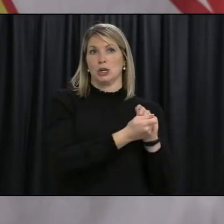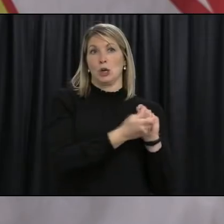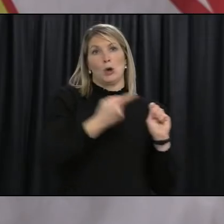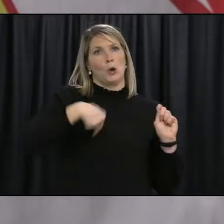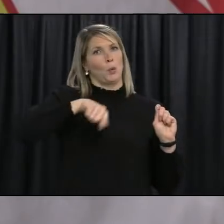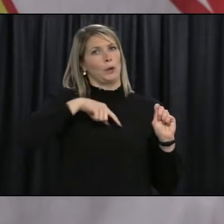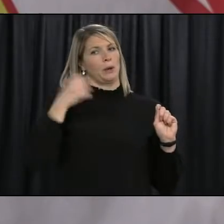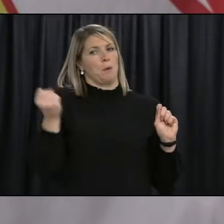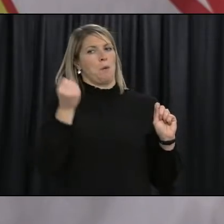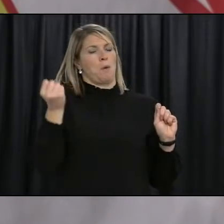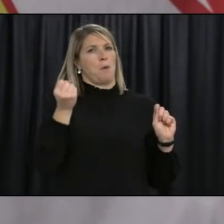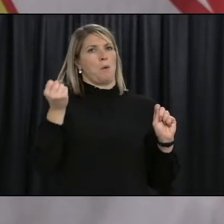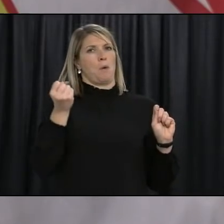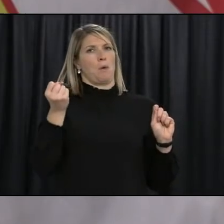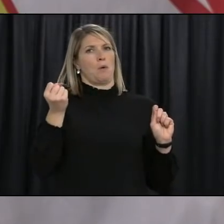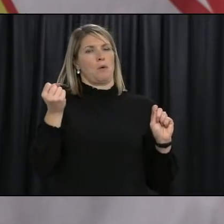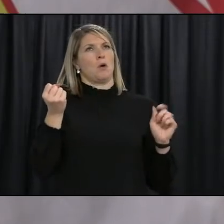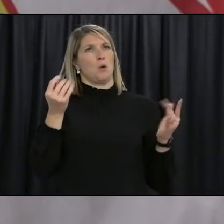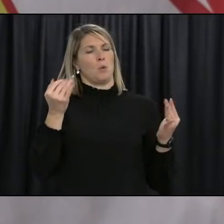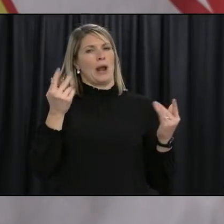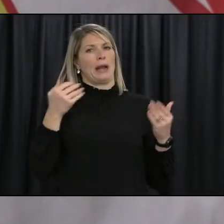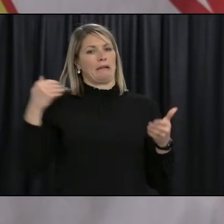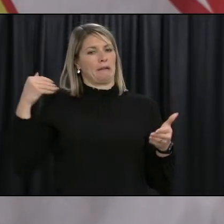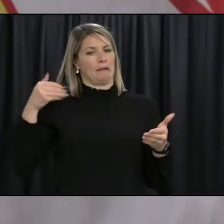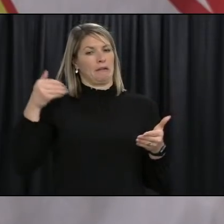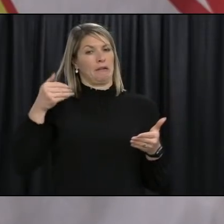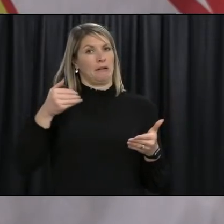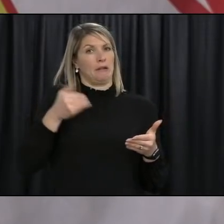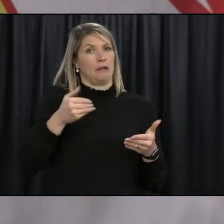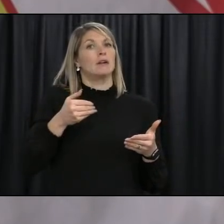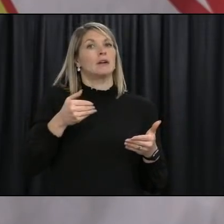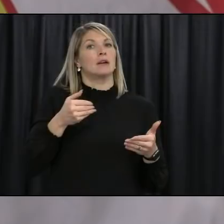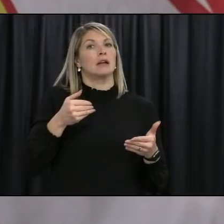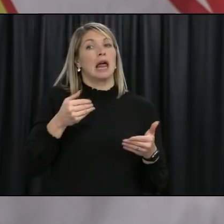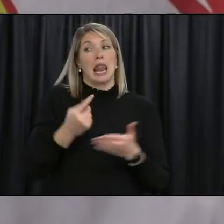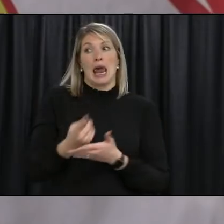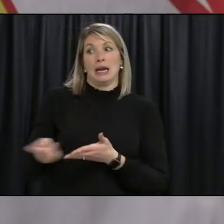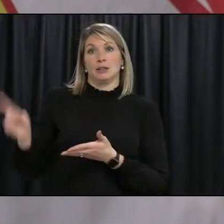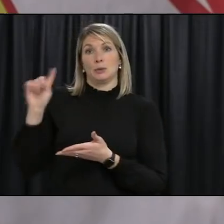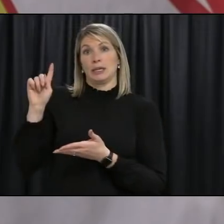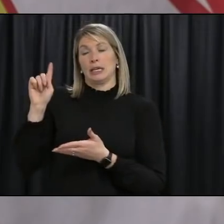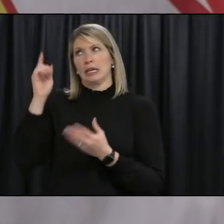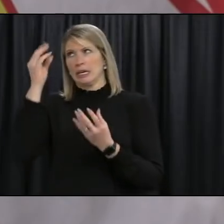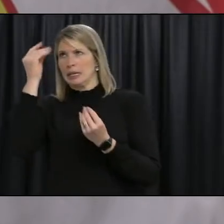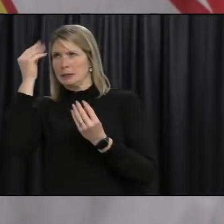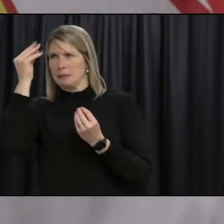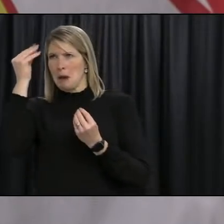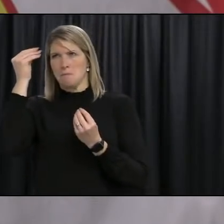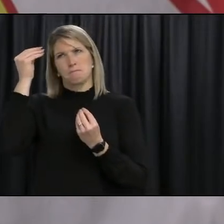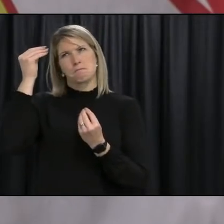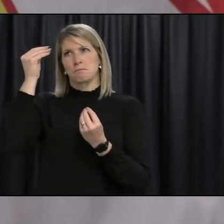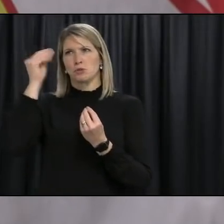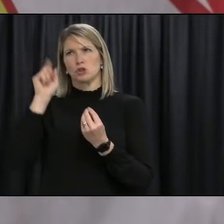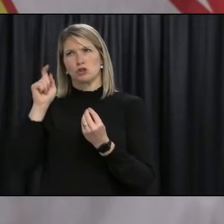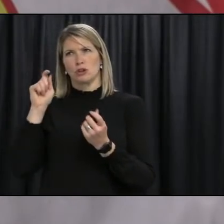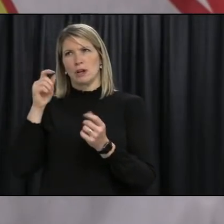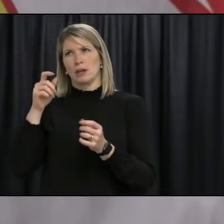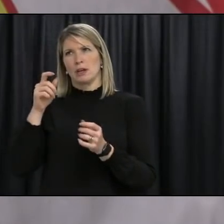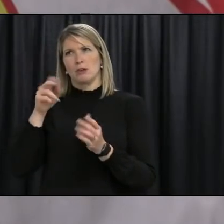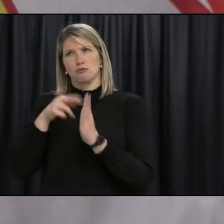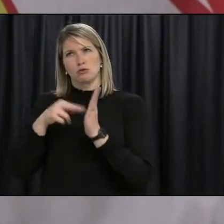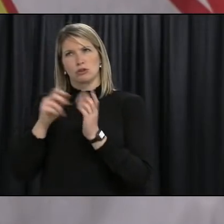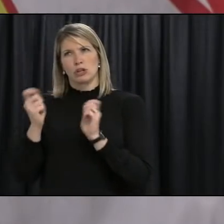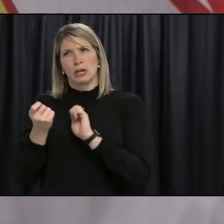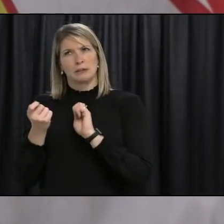looked at this, as we discussed last week. We had looked at that option, but we felt that at this point in time, it was not the right time to do